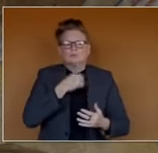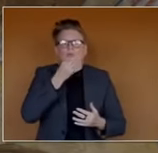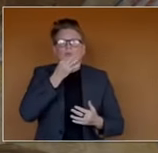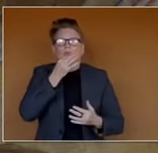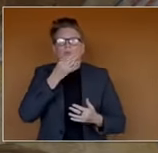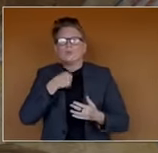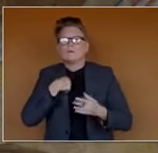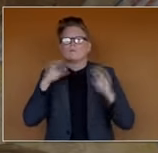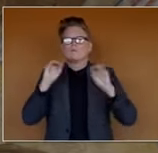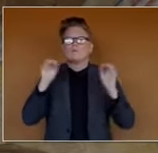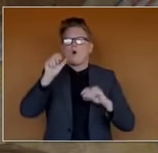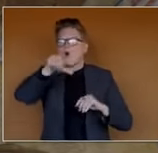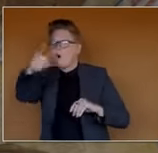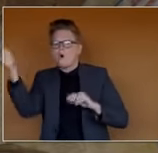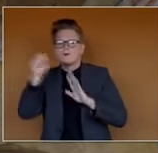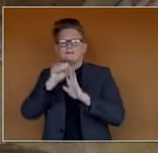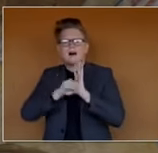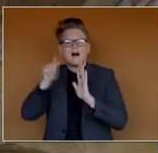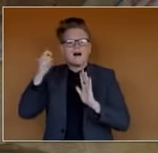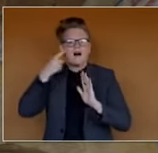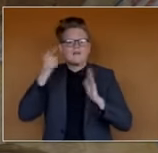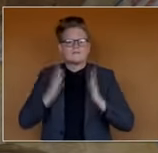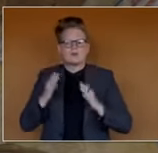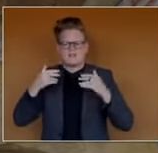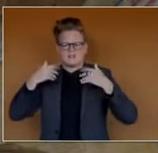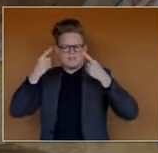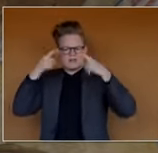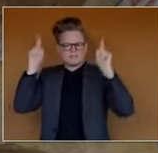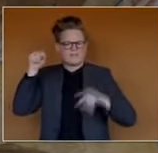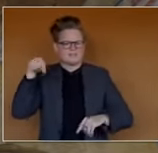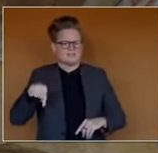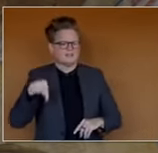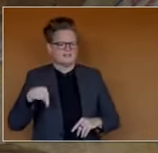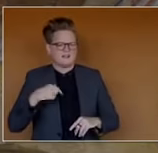history has ever made. Today, we're announcing a